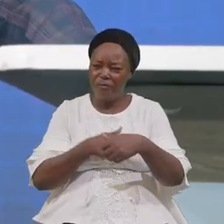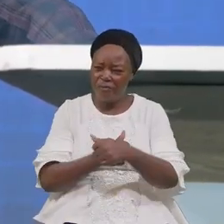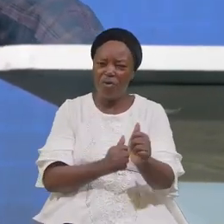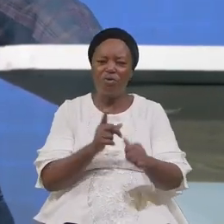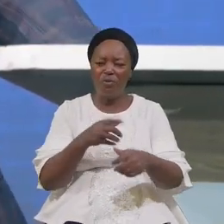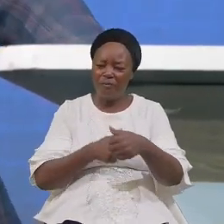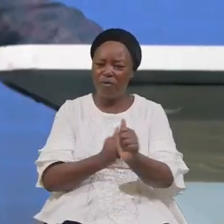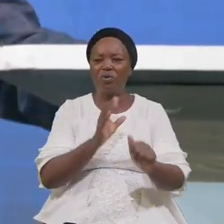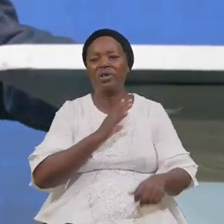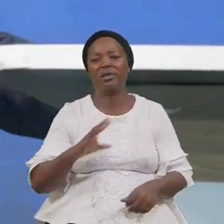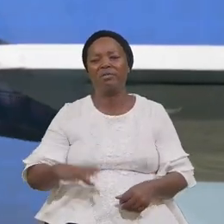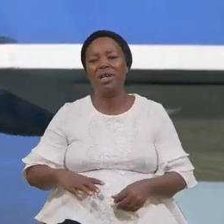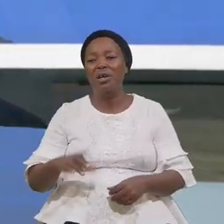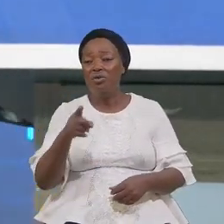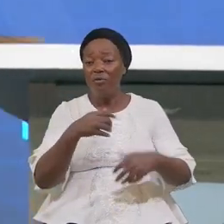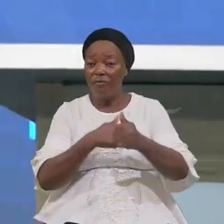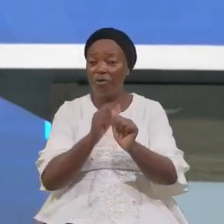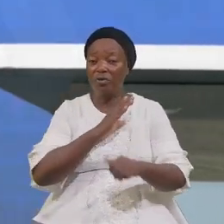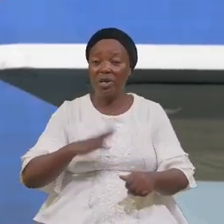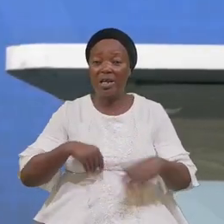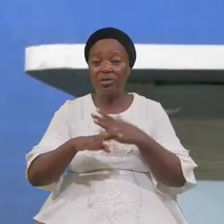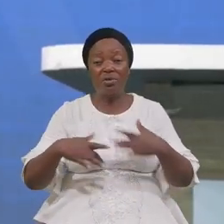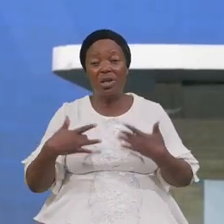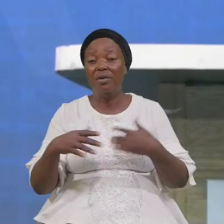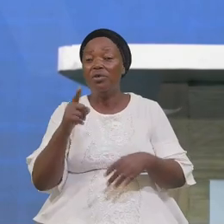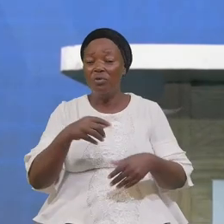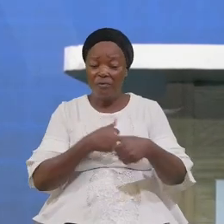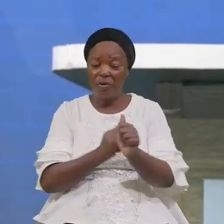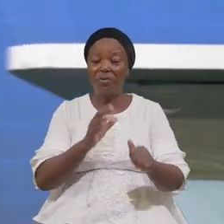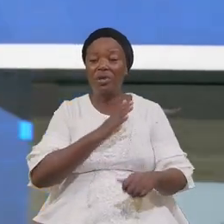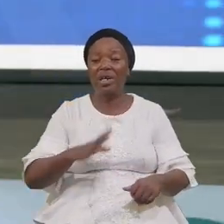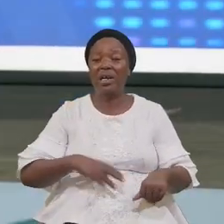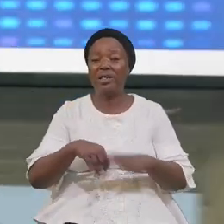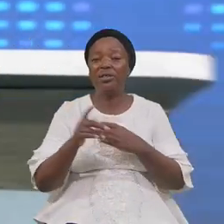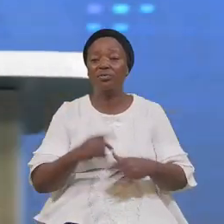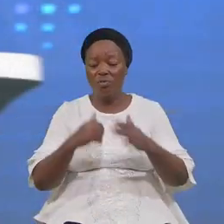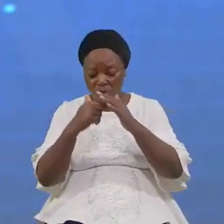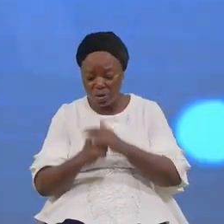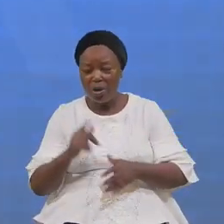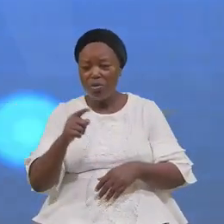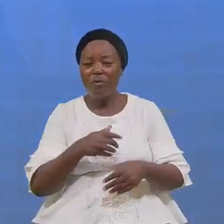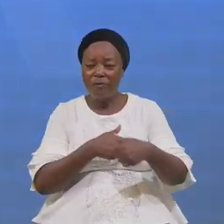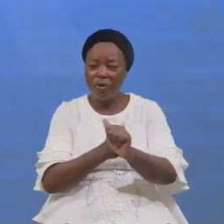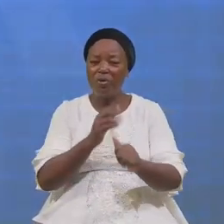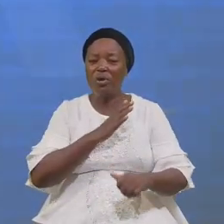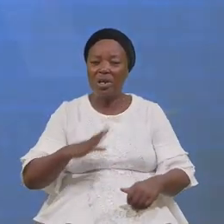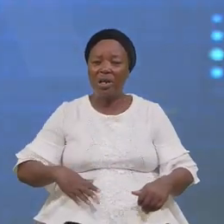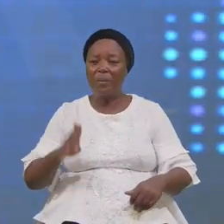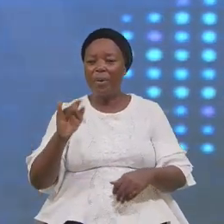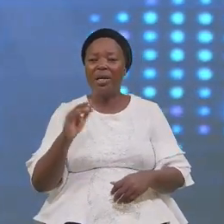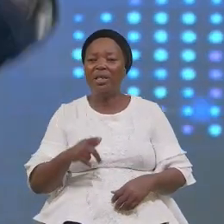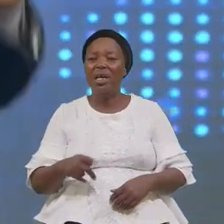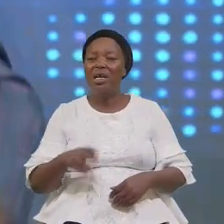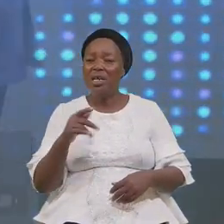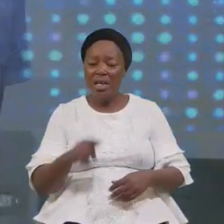you follow Christ. You follow Christ in your life, you follow Christ in worship, you follow Christ by a life